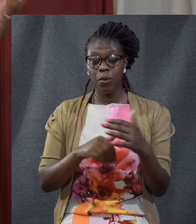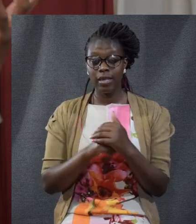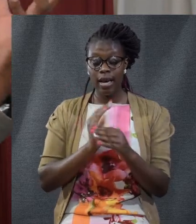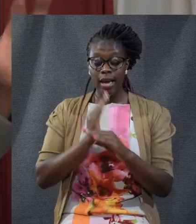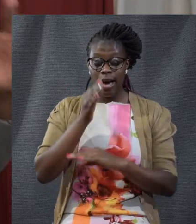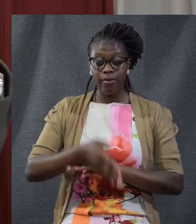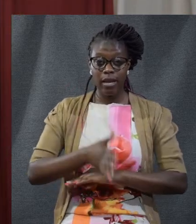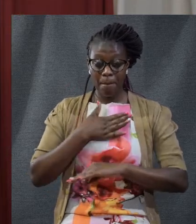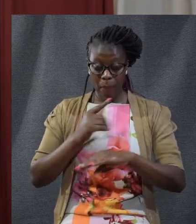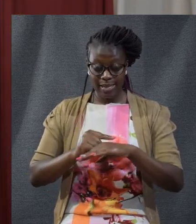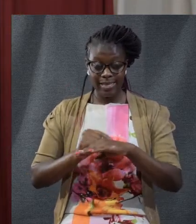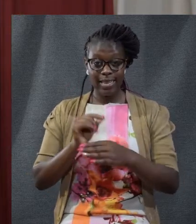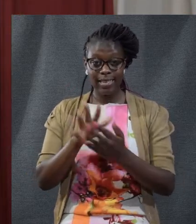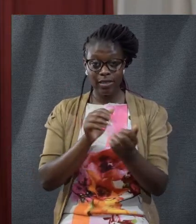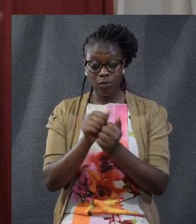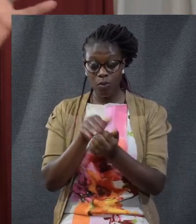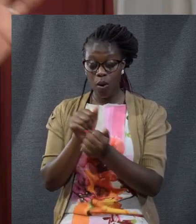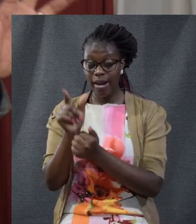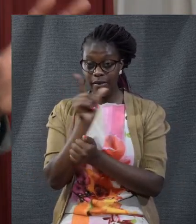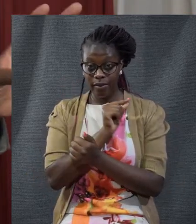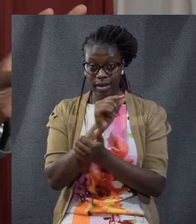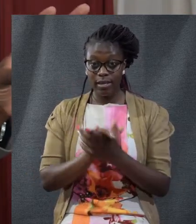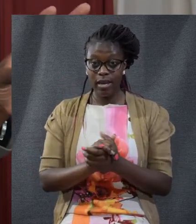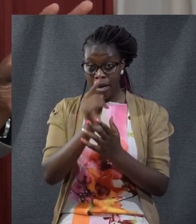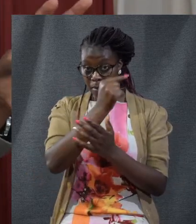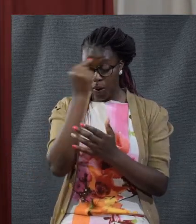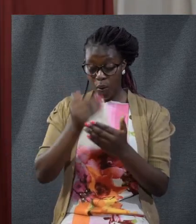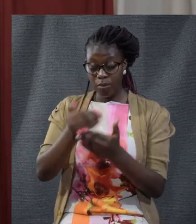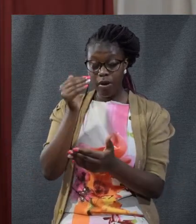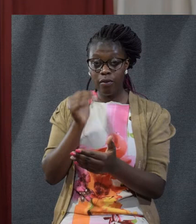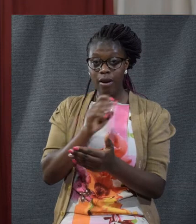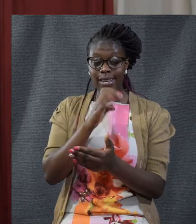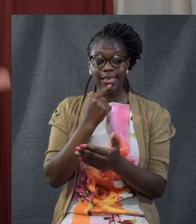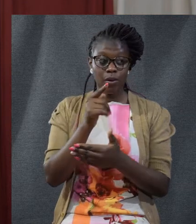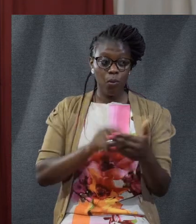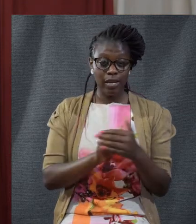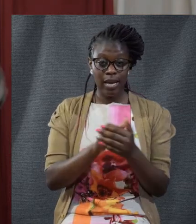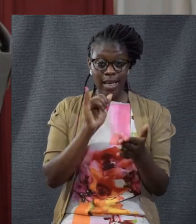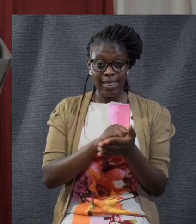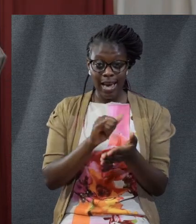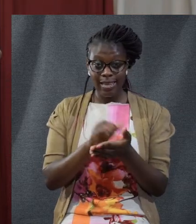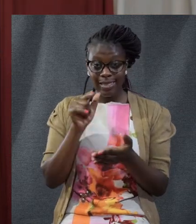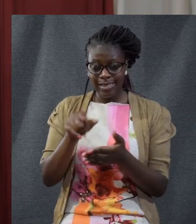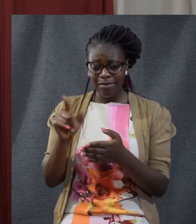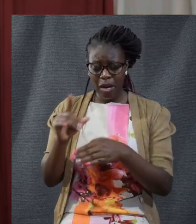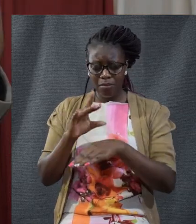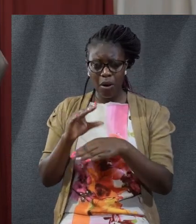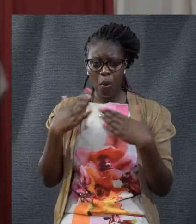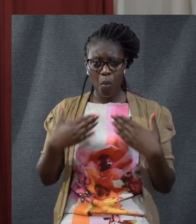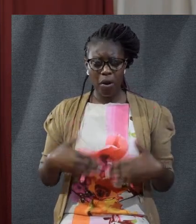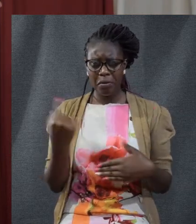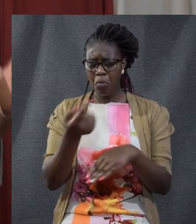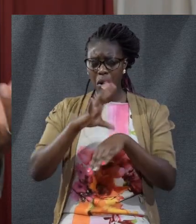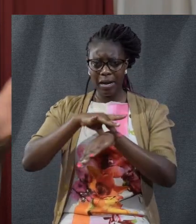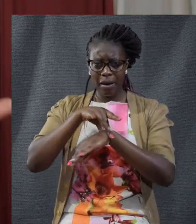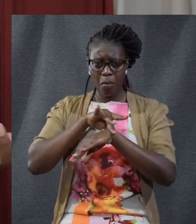says, after my skin has been destroyed. Because earlier there, he said that